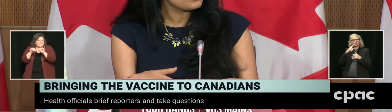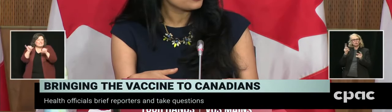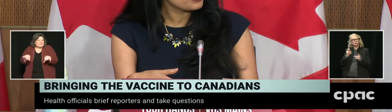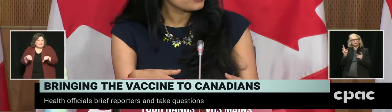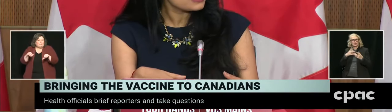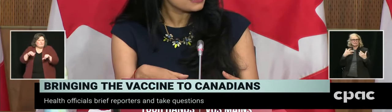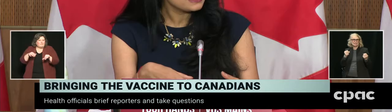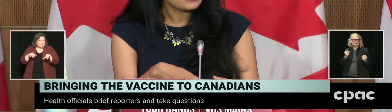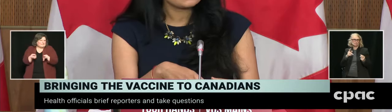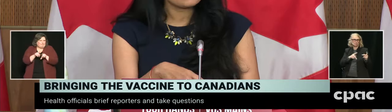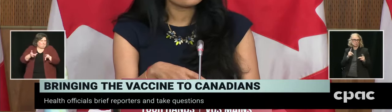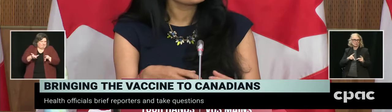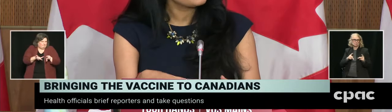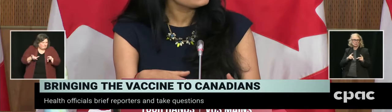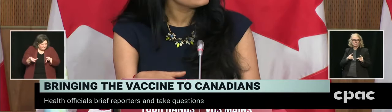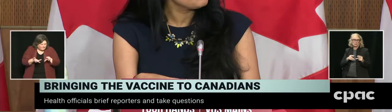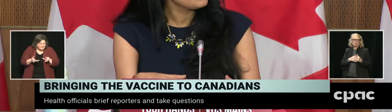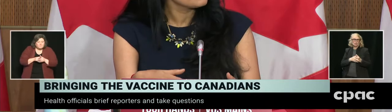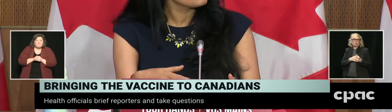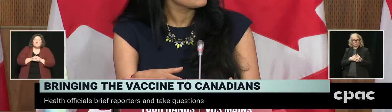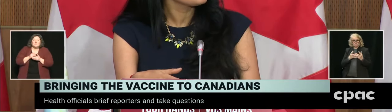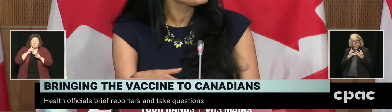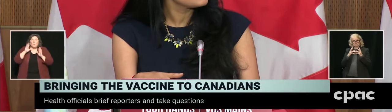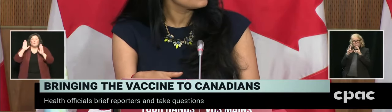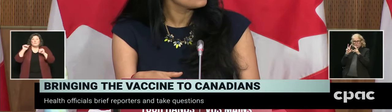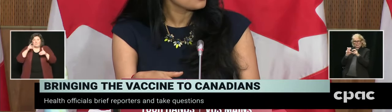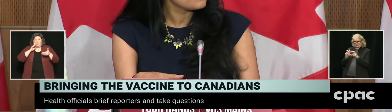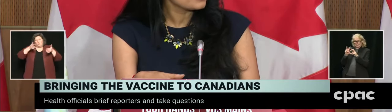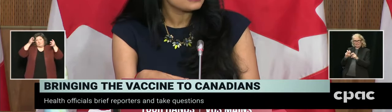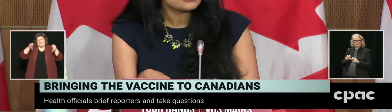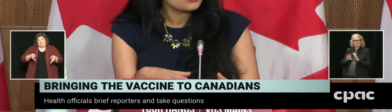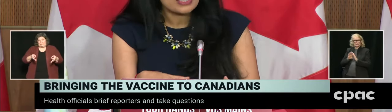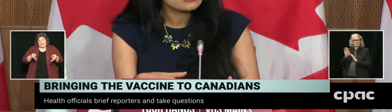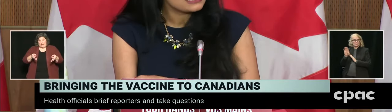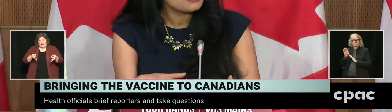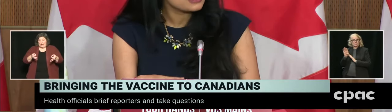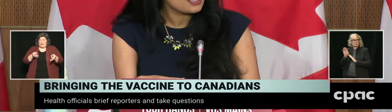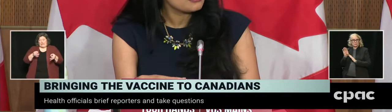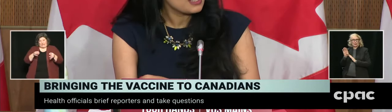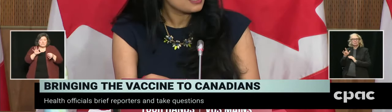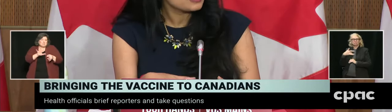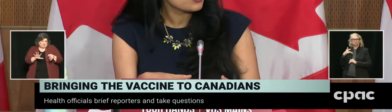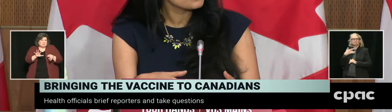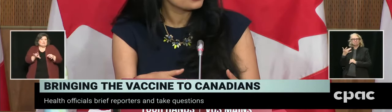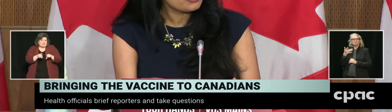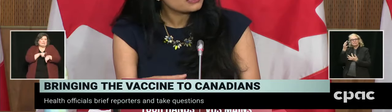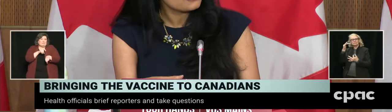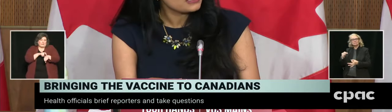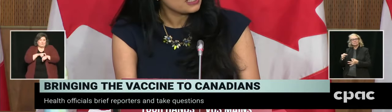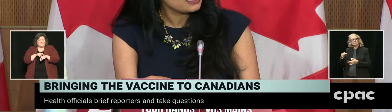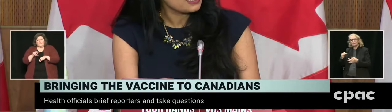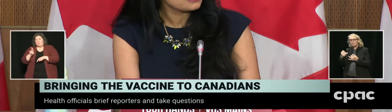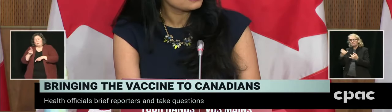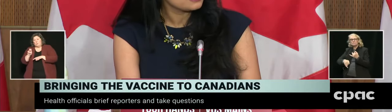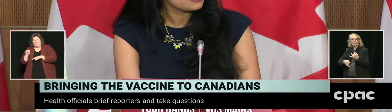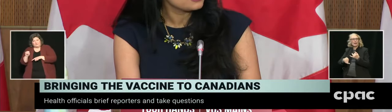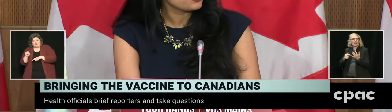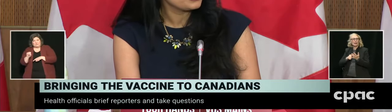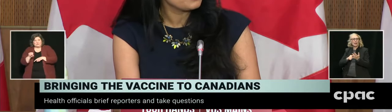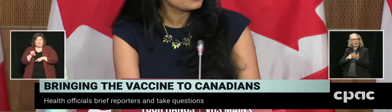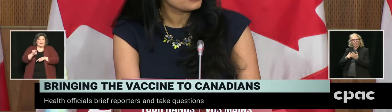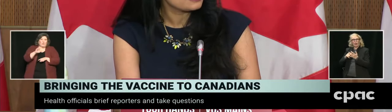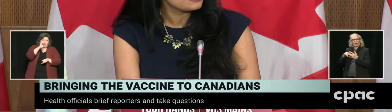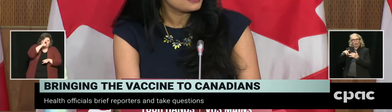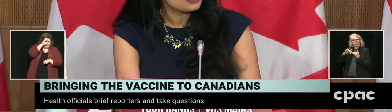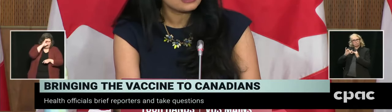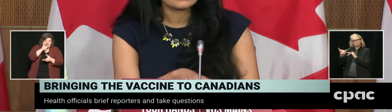the reviews are progressing is that we're expecting to make a final decision on the vaccines around the same time as both the US FDA and the